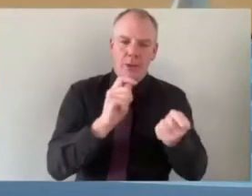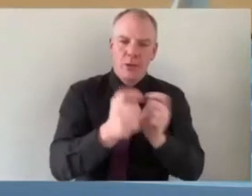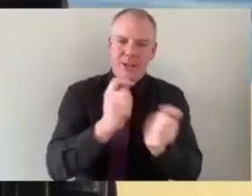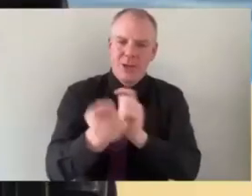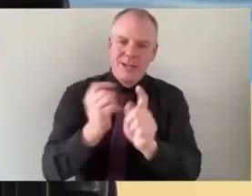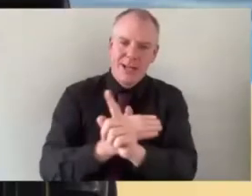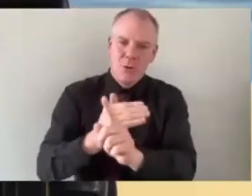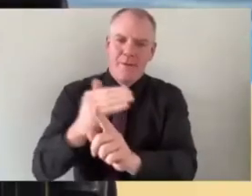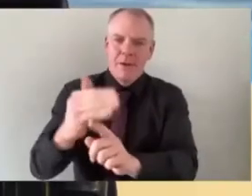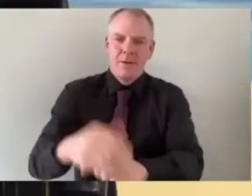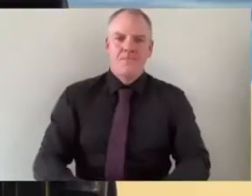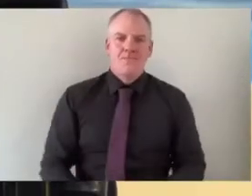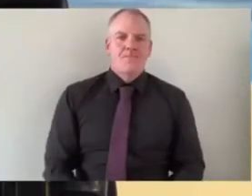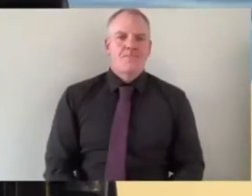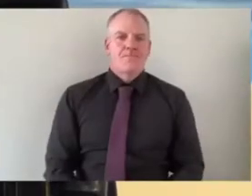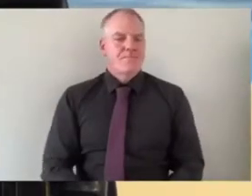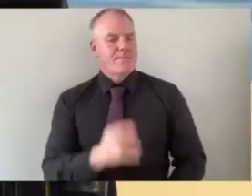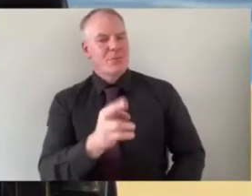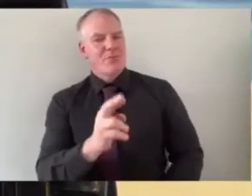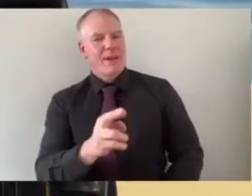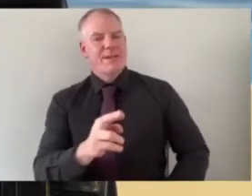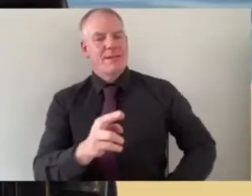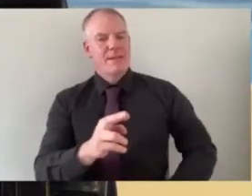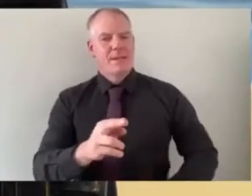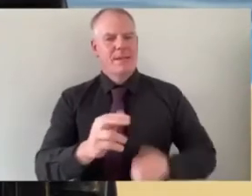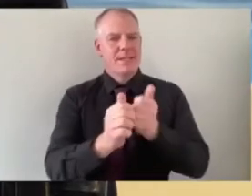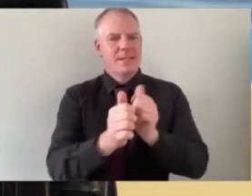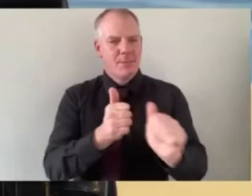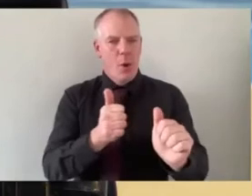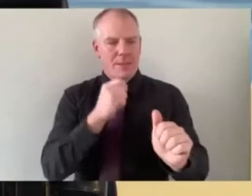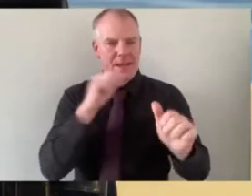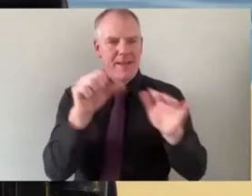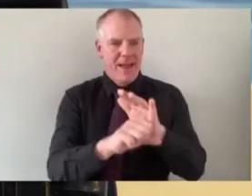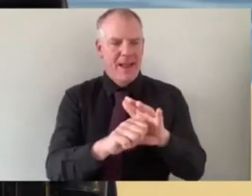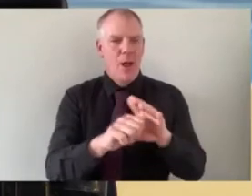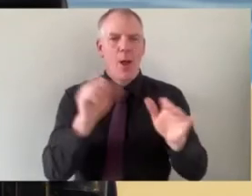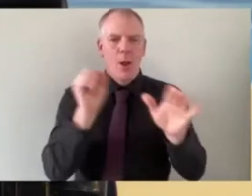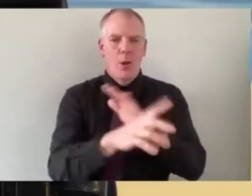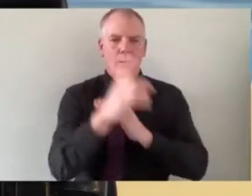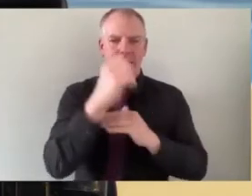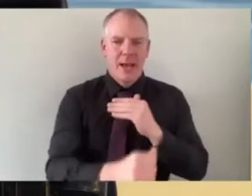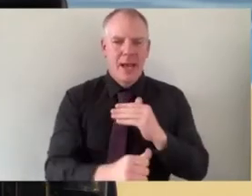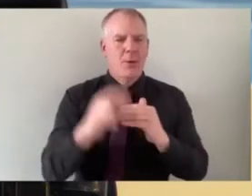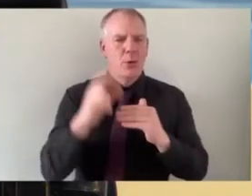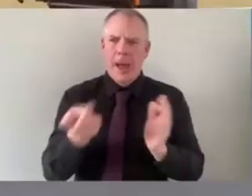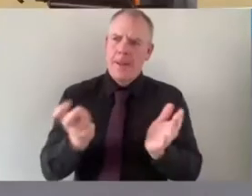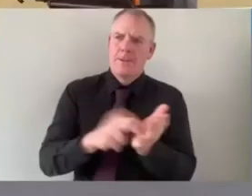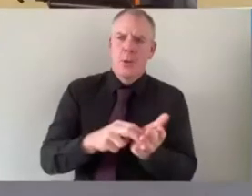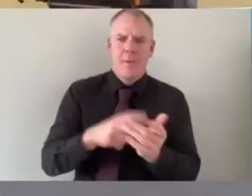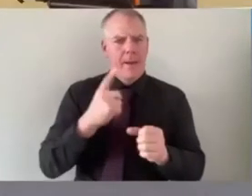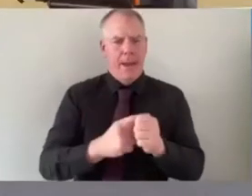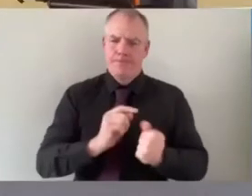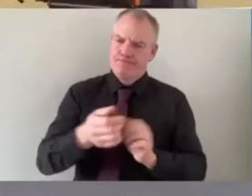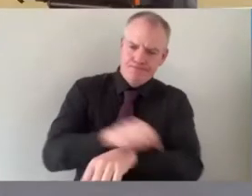yeah it's it's kind of mad because sports okay fair enough a failure is if you lose on the day but it's the only place where you can pick yourself up rebuild your game plan and go again so